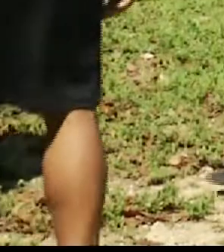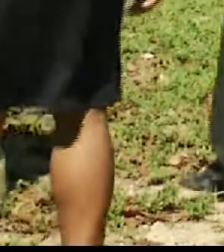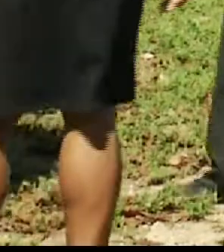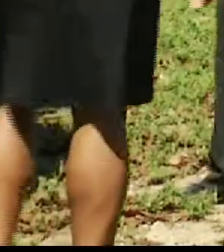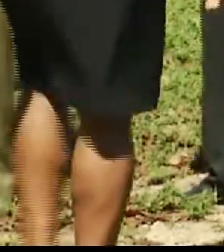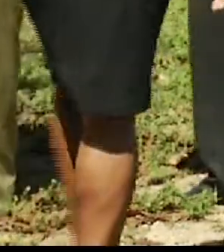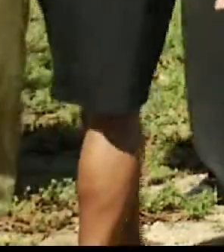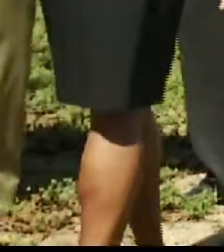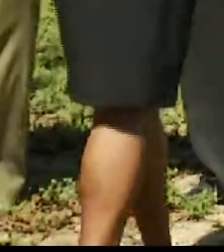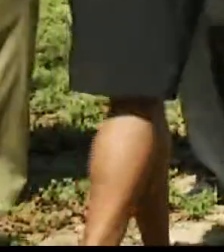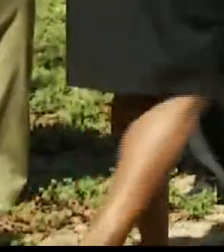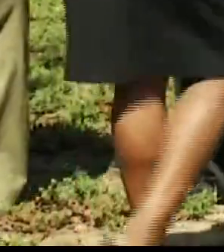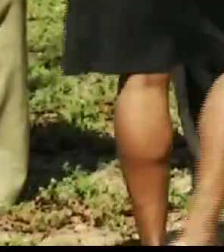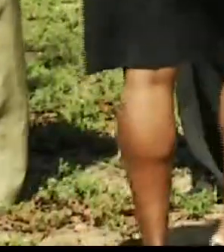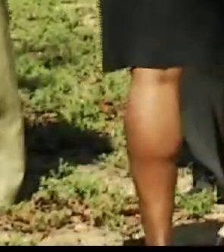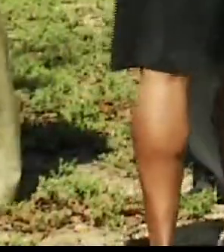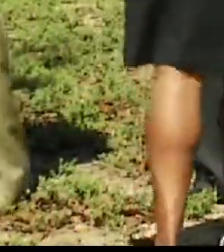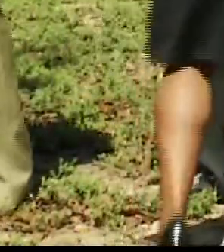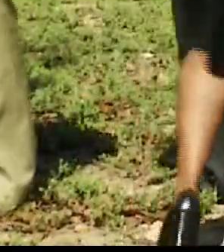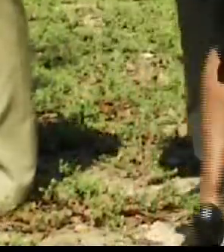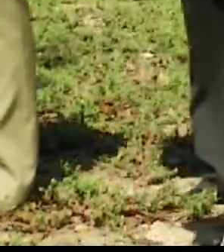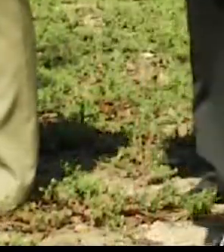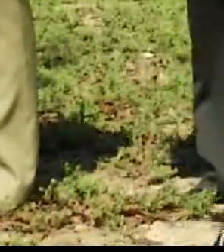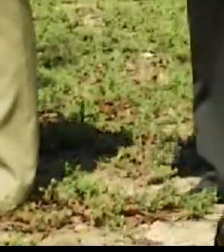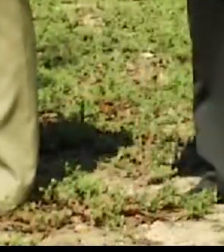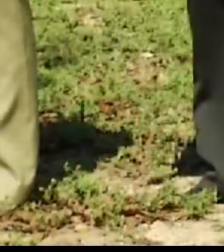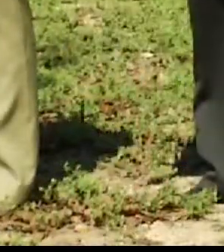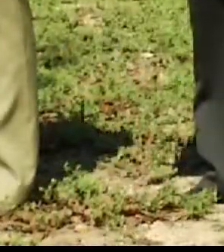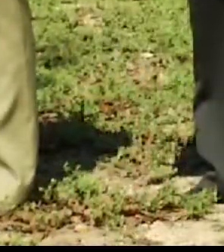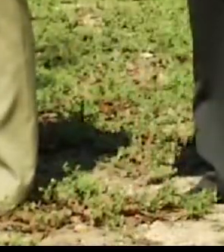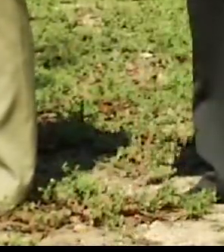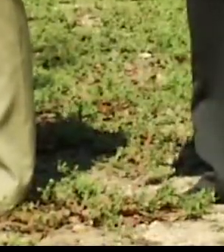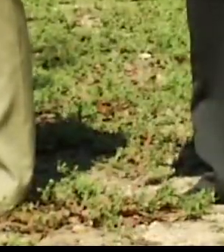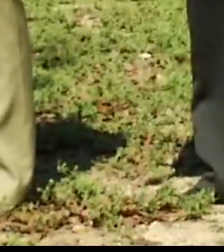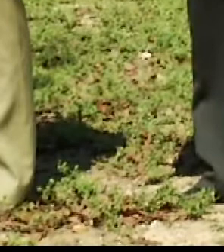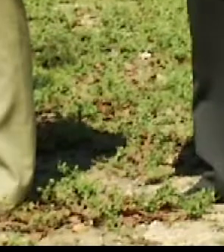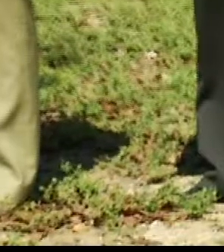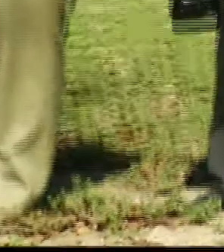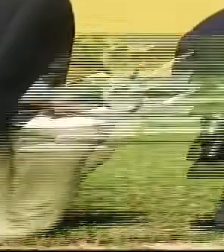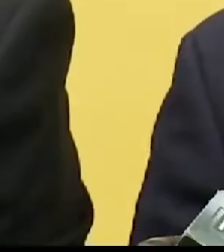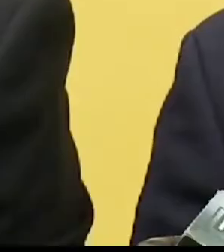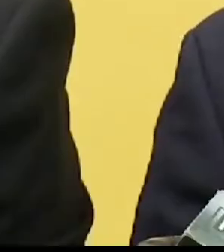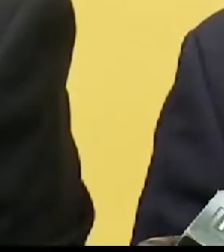officials, and they also have support of parents. We'll tell you all about it.